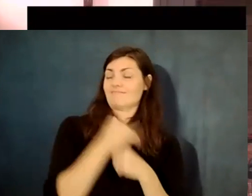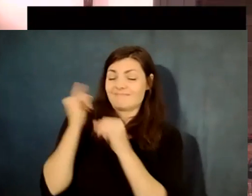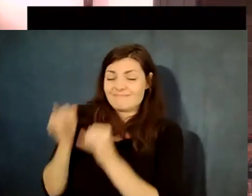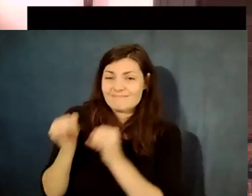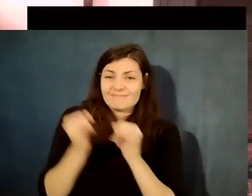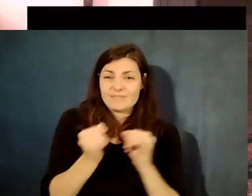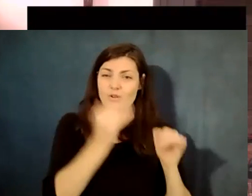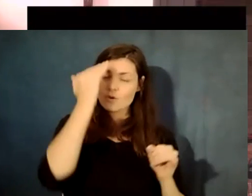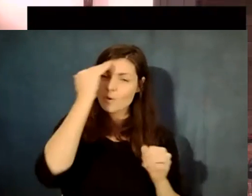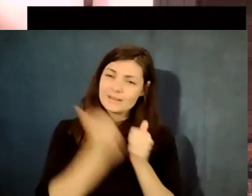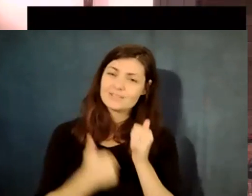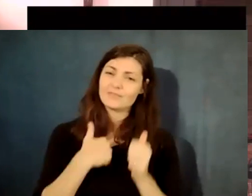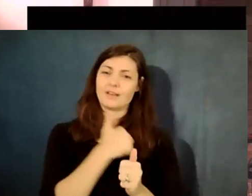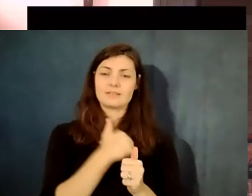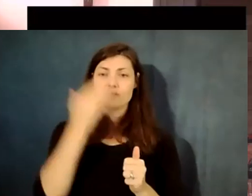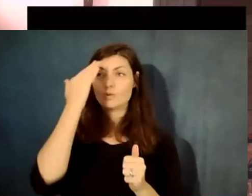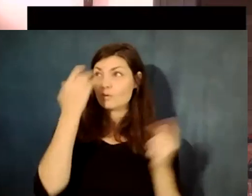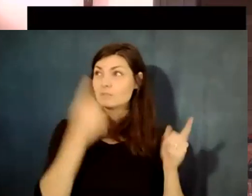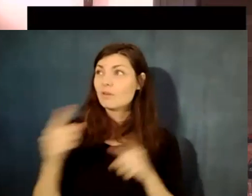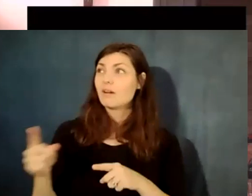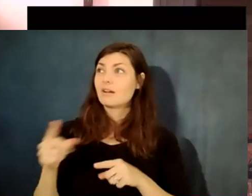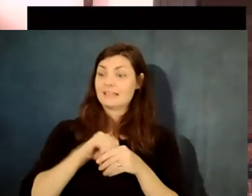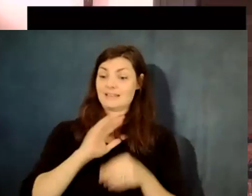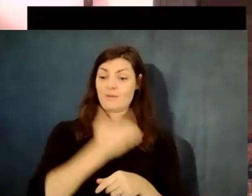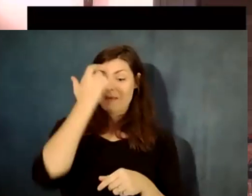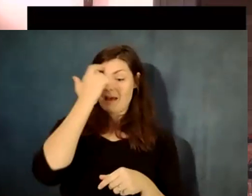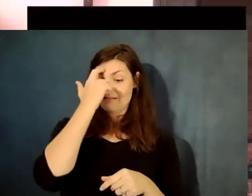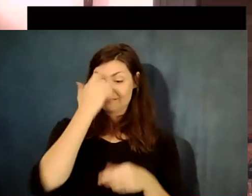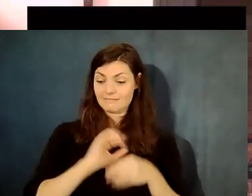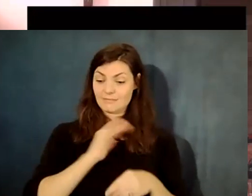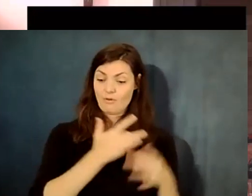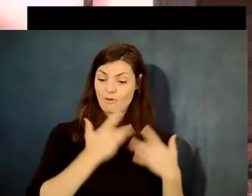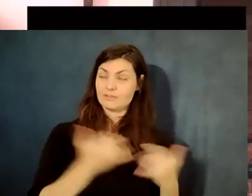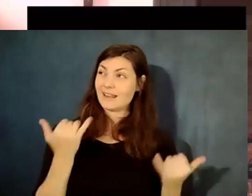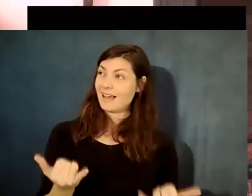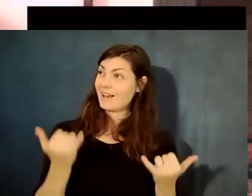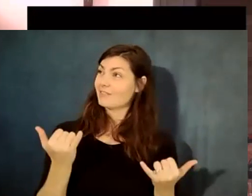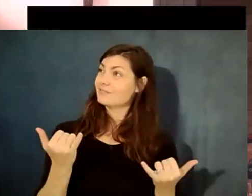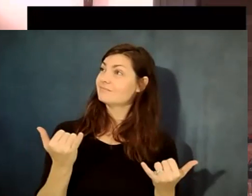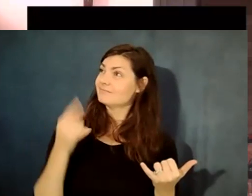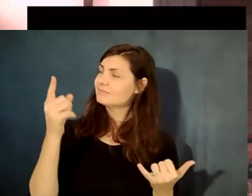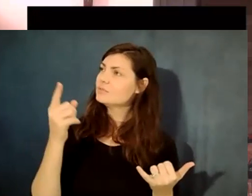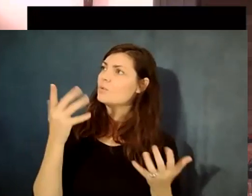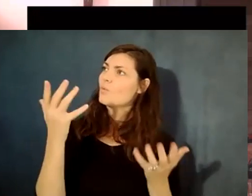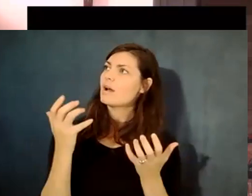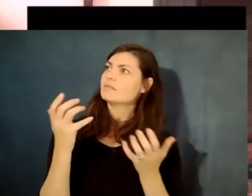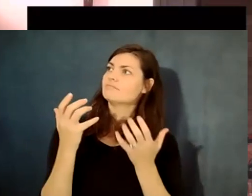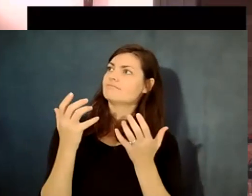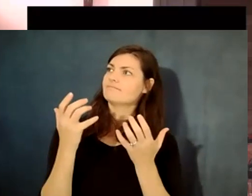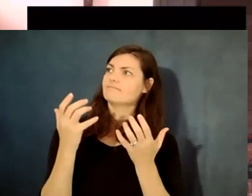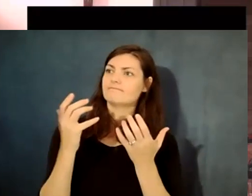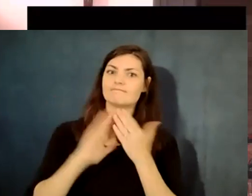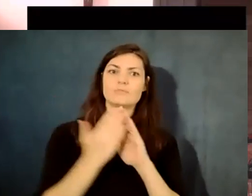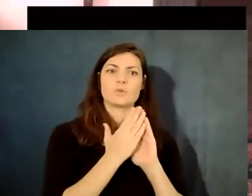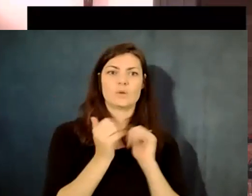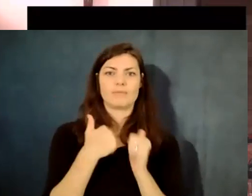individually. And Lord, you know what's going on in our minds and our hearts right now. And you desire to commune with us, Lord. You desire to